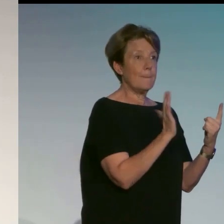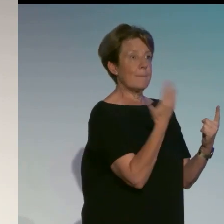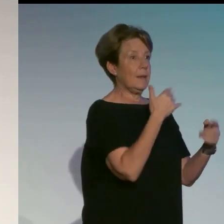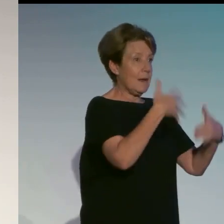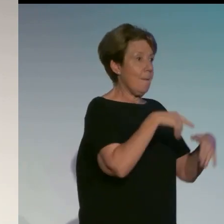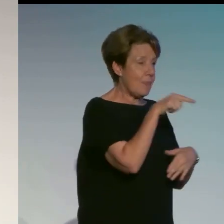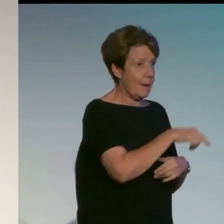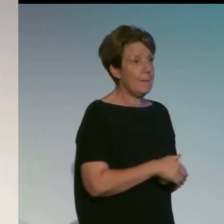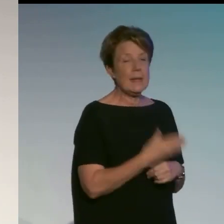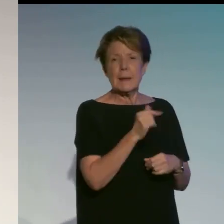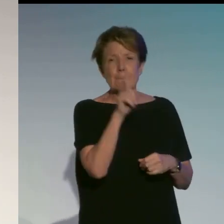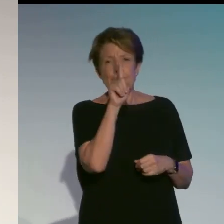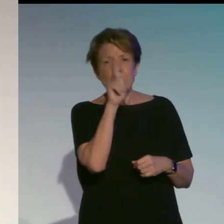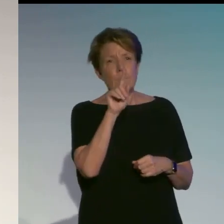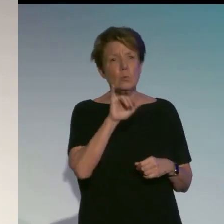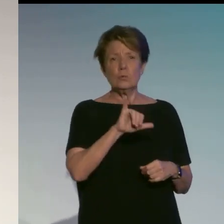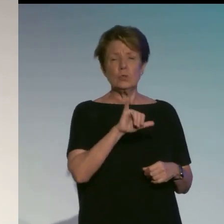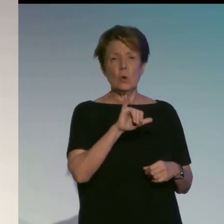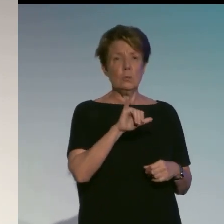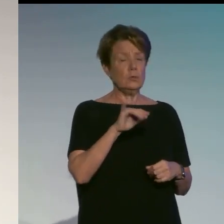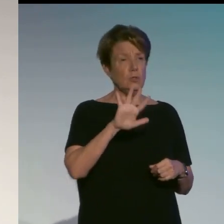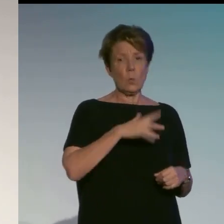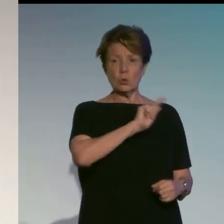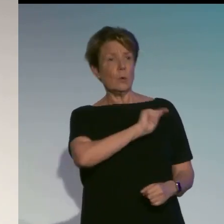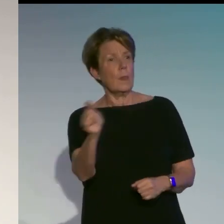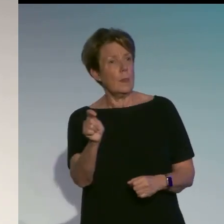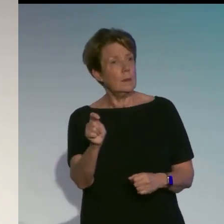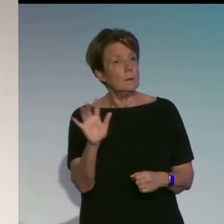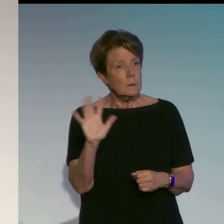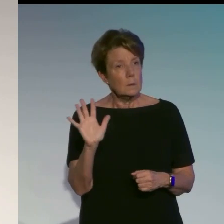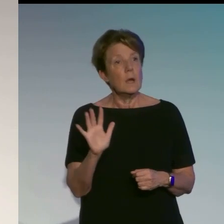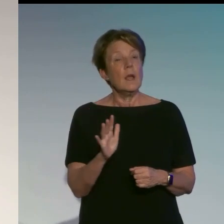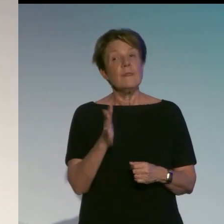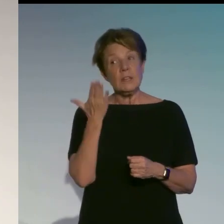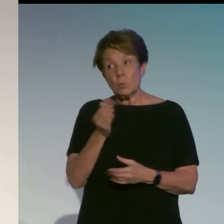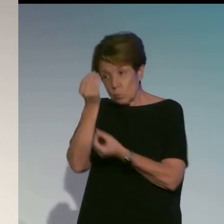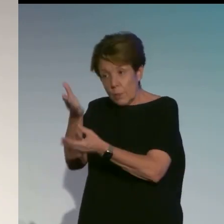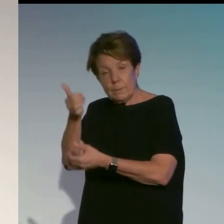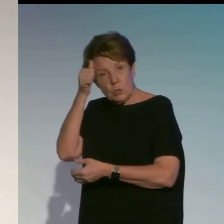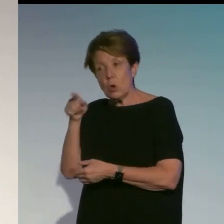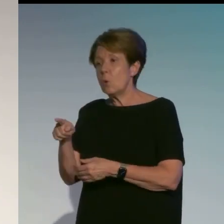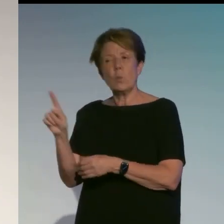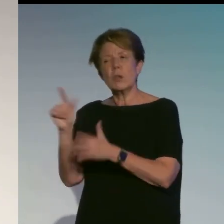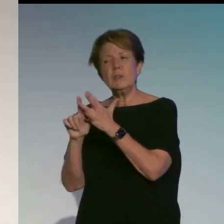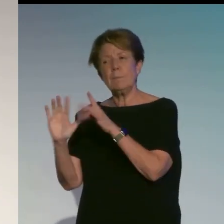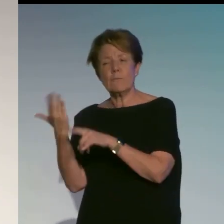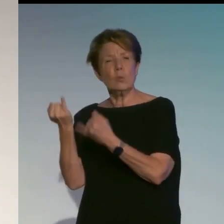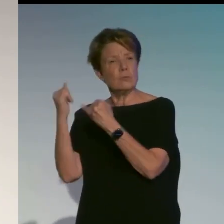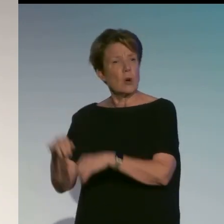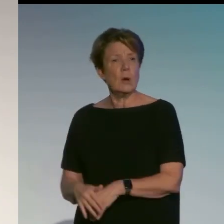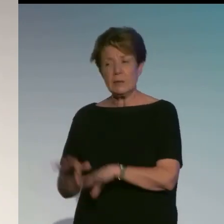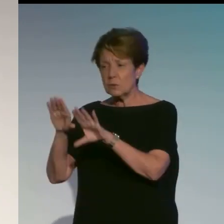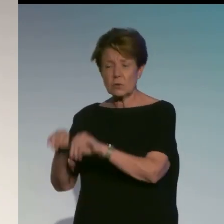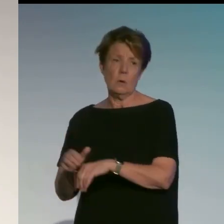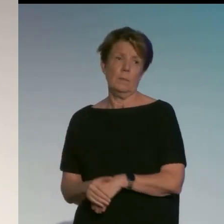want a criminal offence to be brought against the people that have harmed them. Rather, they just want them to know that what they've done is wrong and to stop it, because some of these